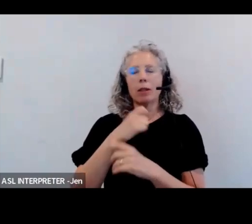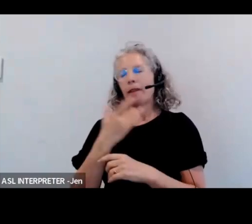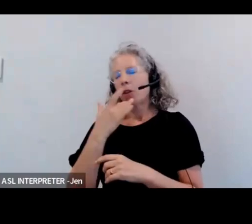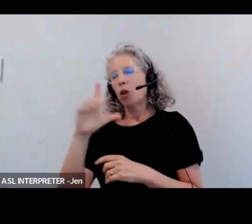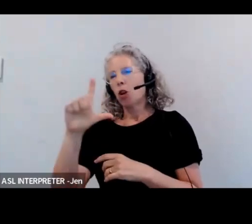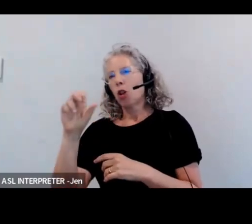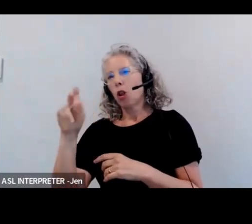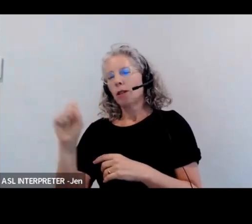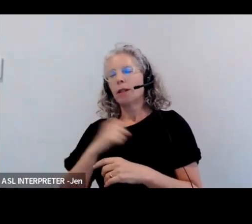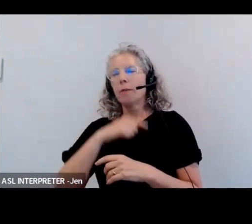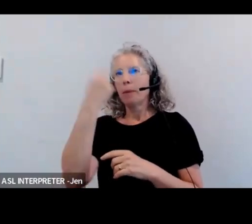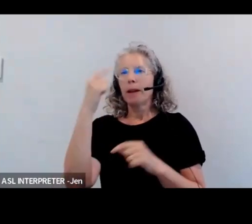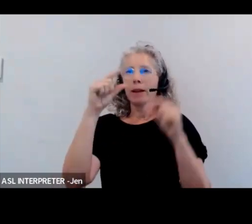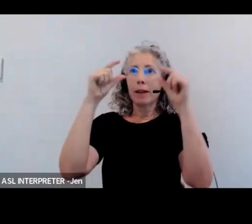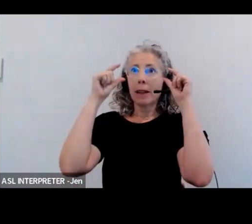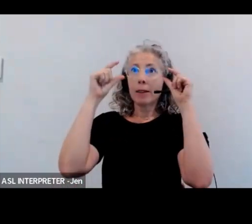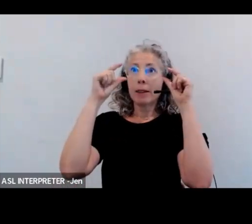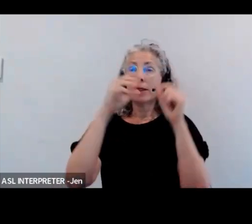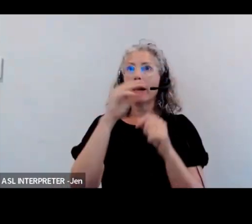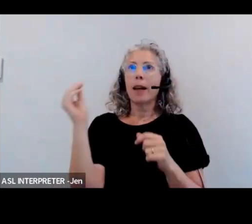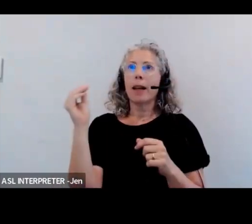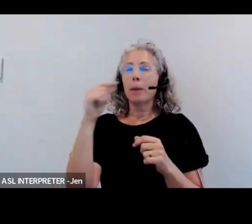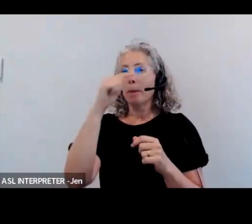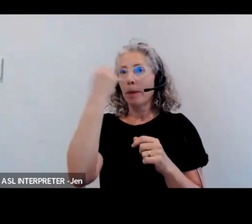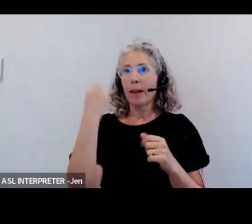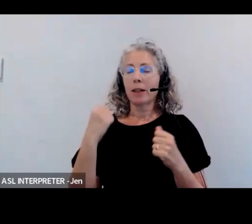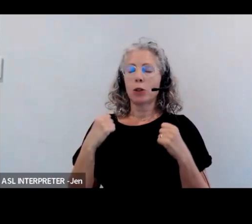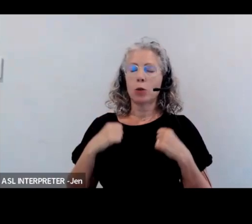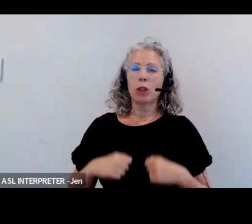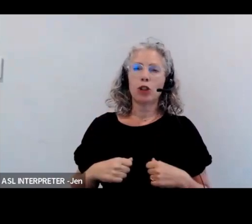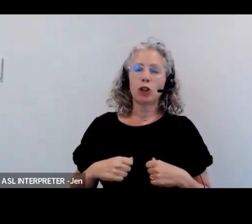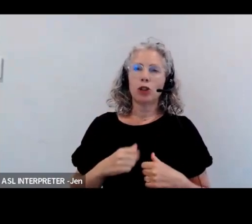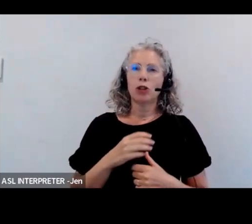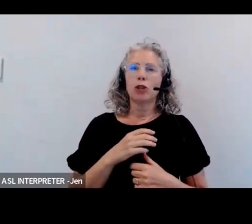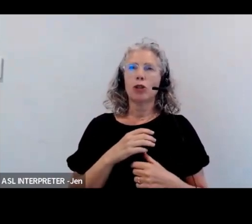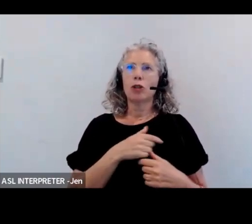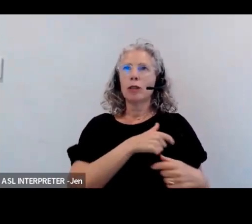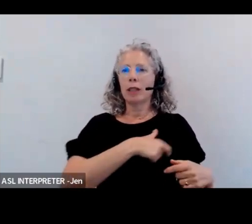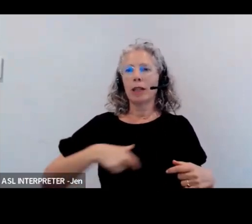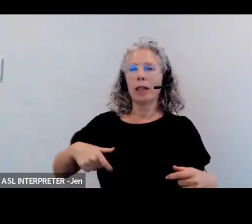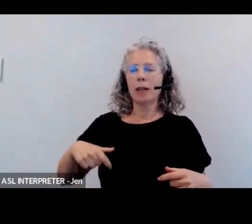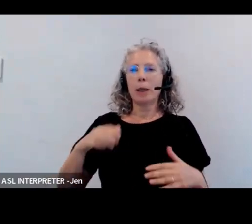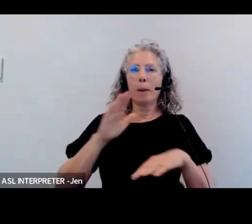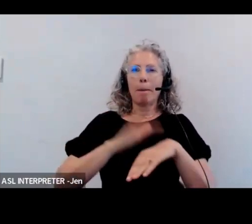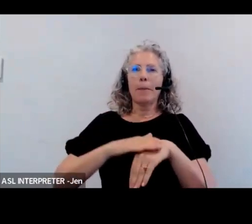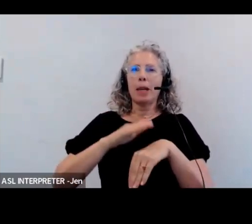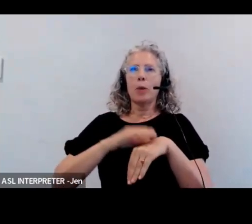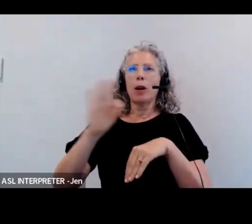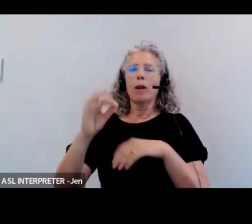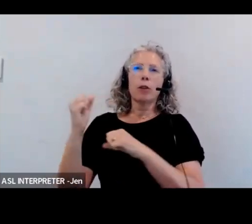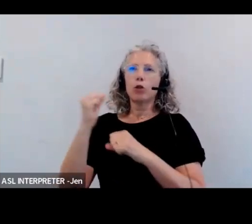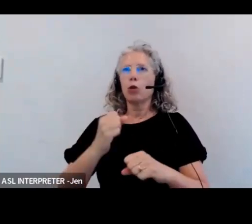Black glasses and a Black sweatshirt on that says, beware of strong